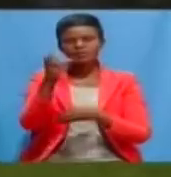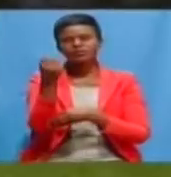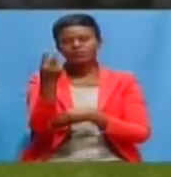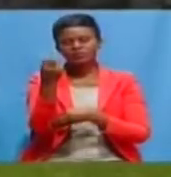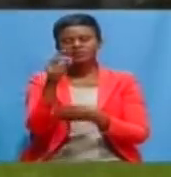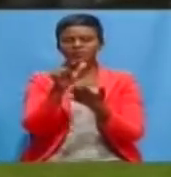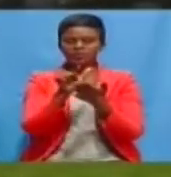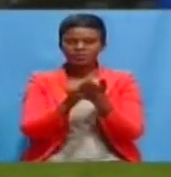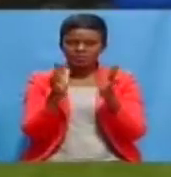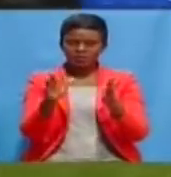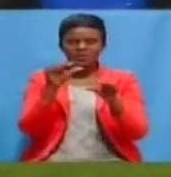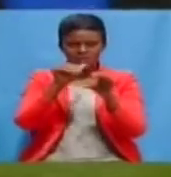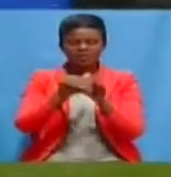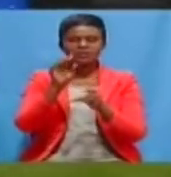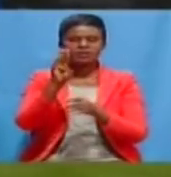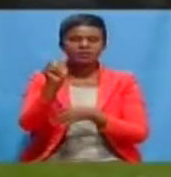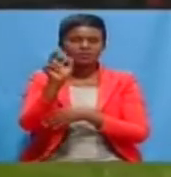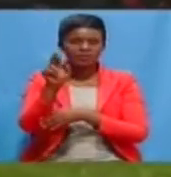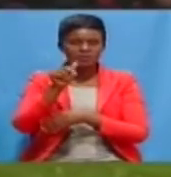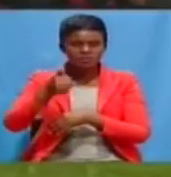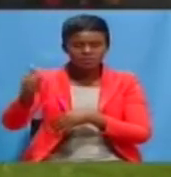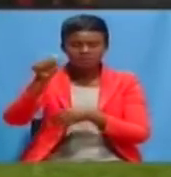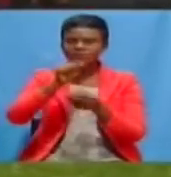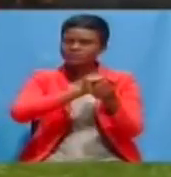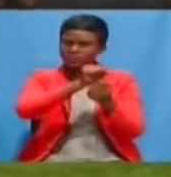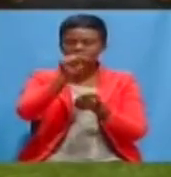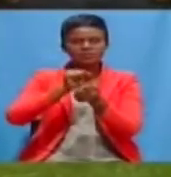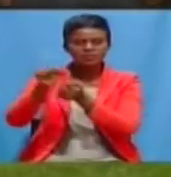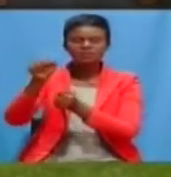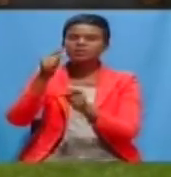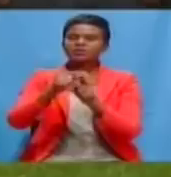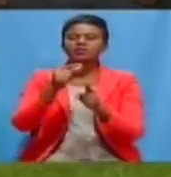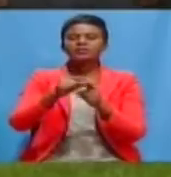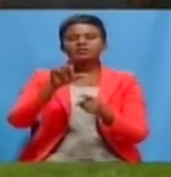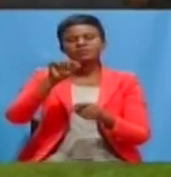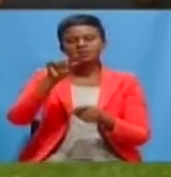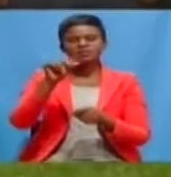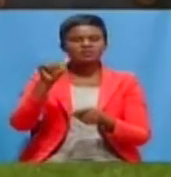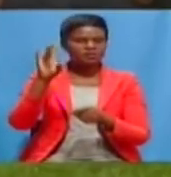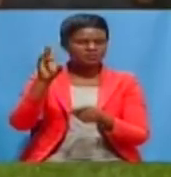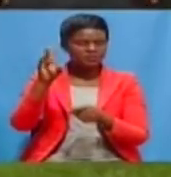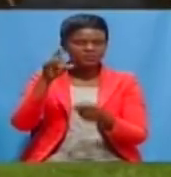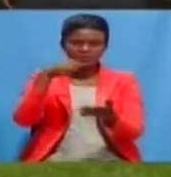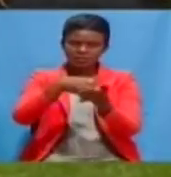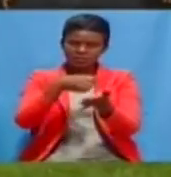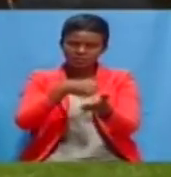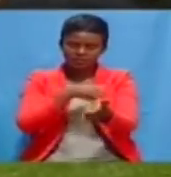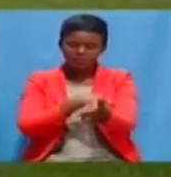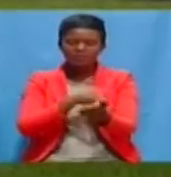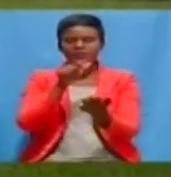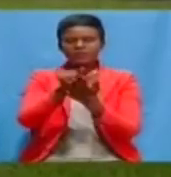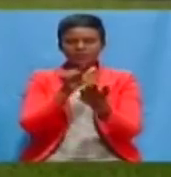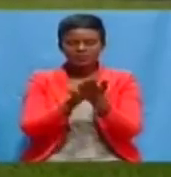lawyers have been admitted to the bar after successfully passing the December 2017 repeaters examination of the